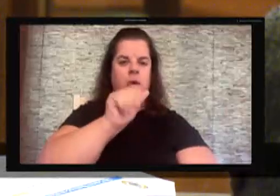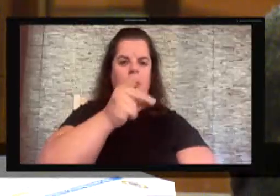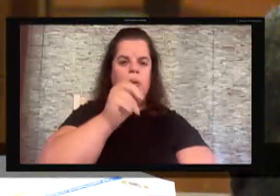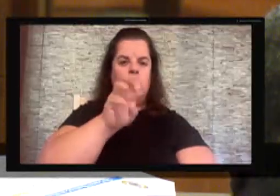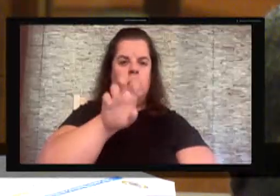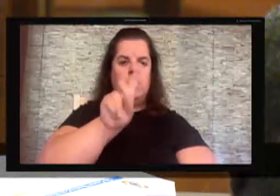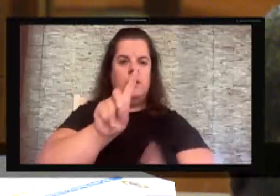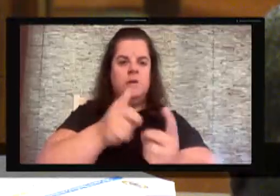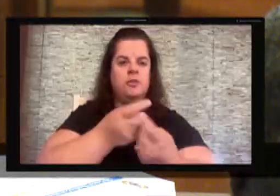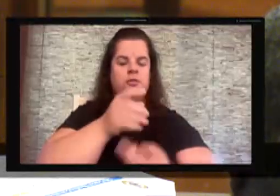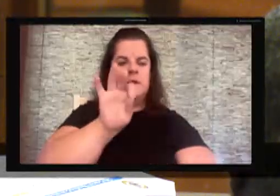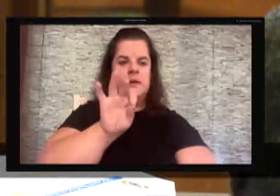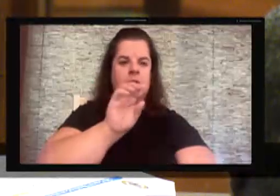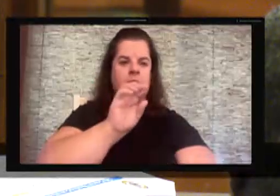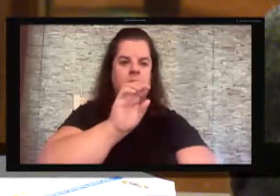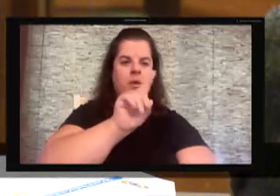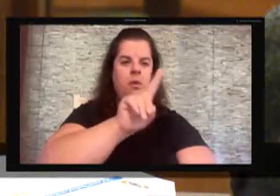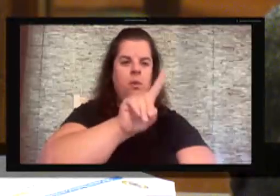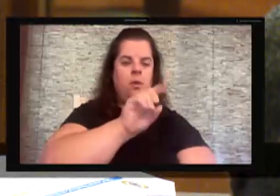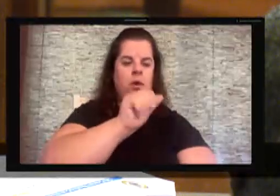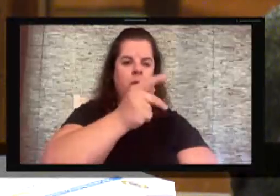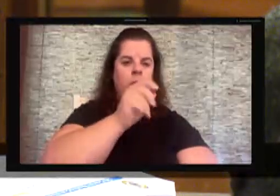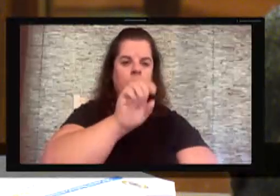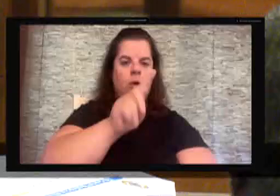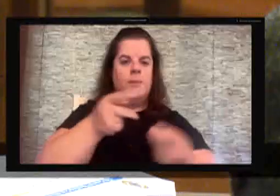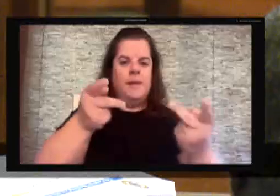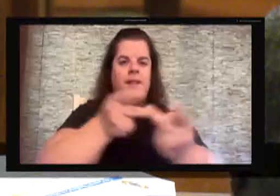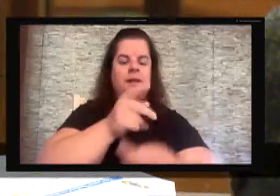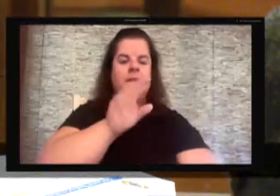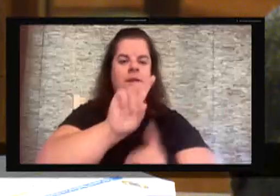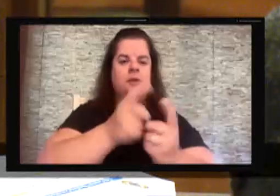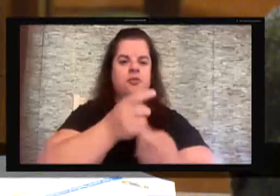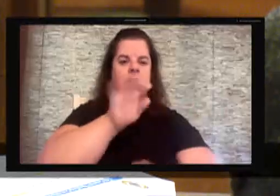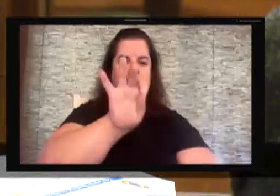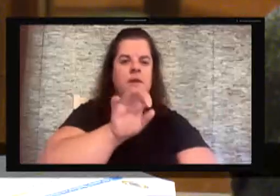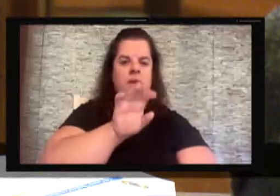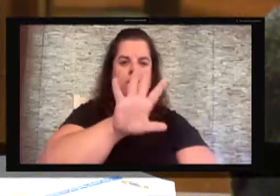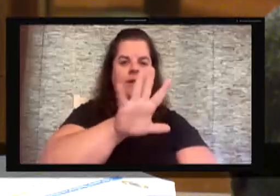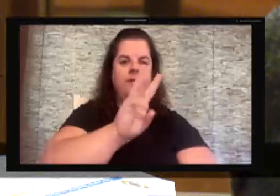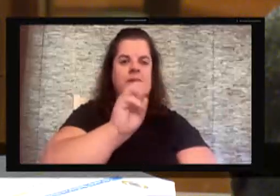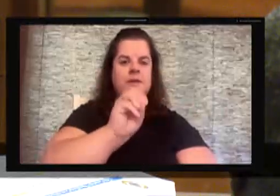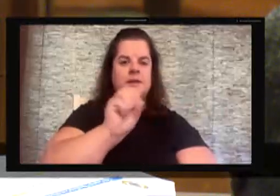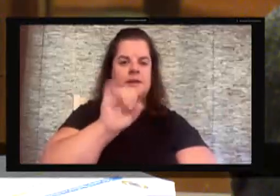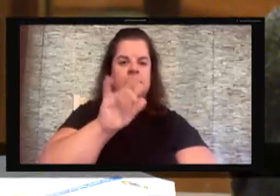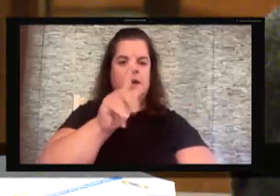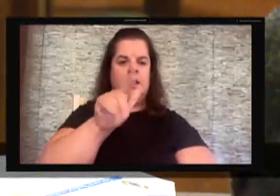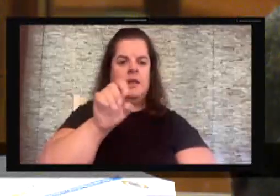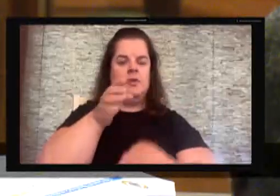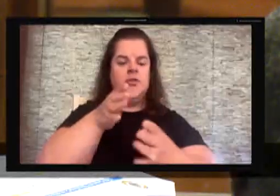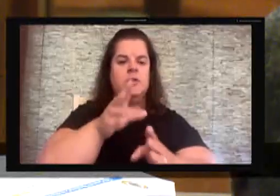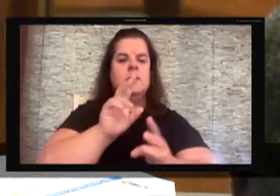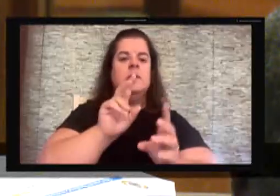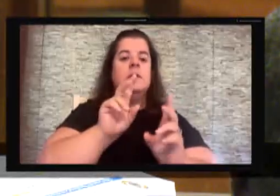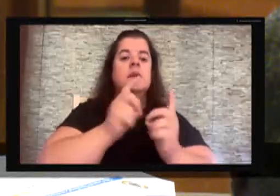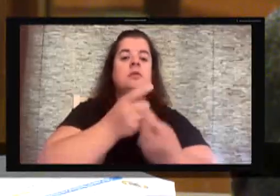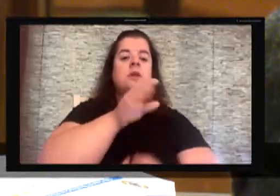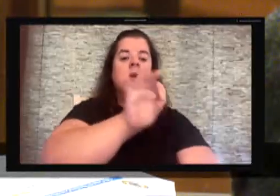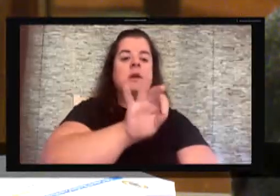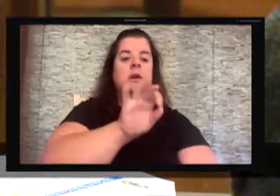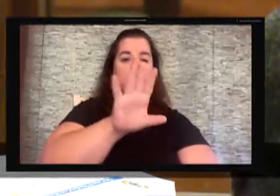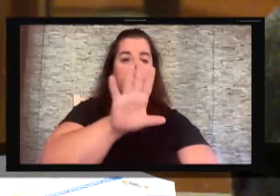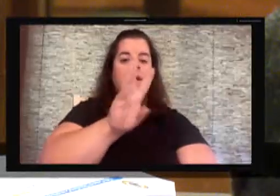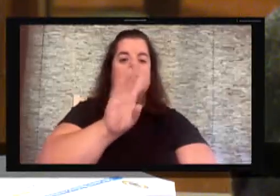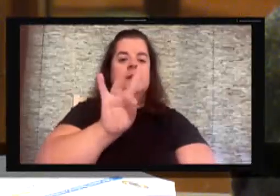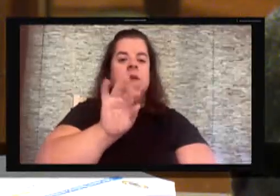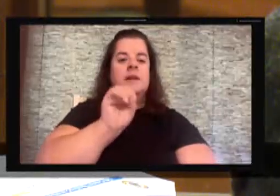Council District 9, 1 Oakwood Place, Council District 9, 560 Sickle Street, Council District 9, 568